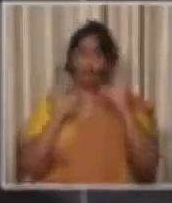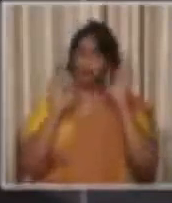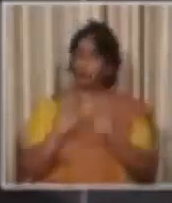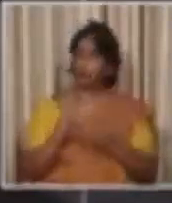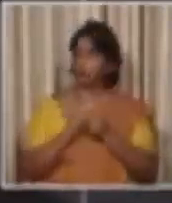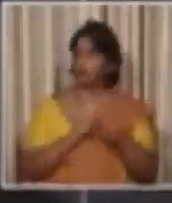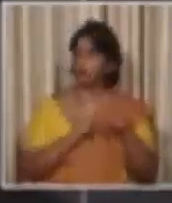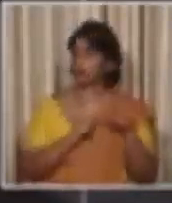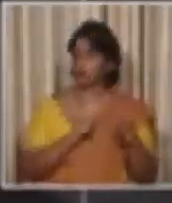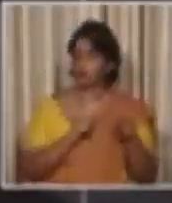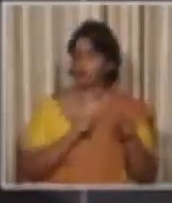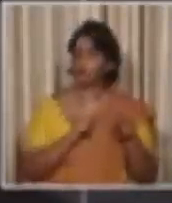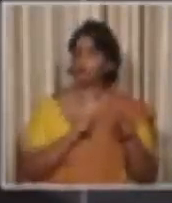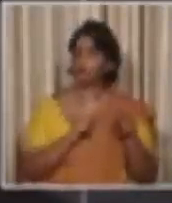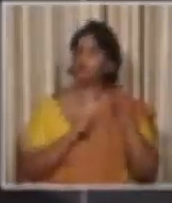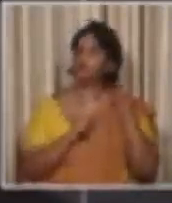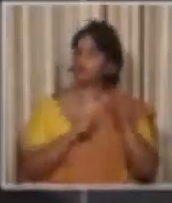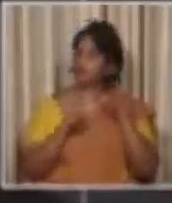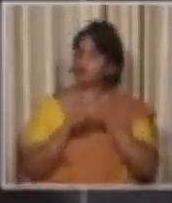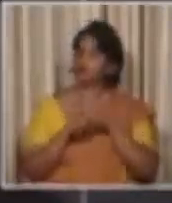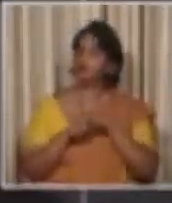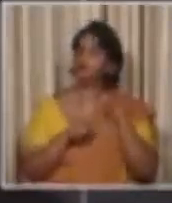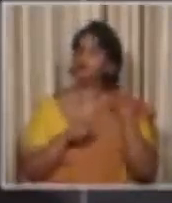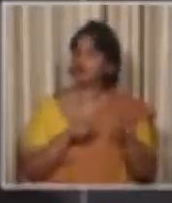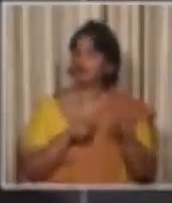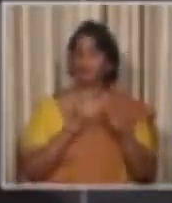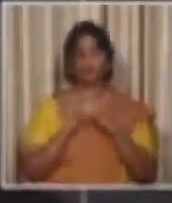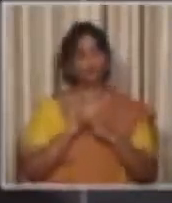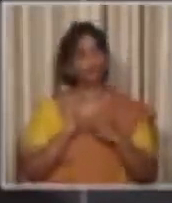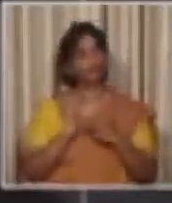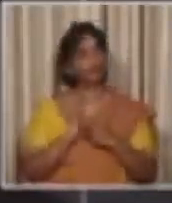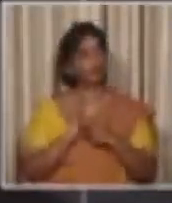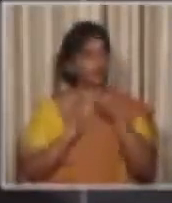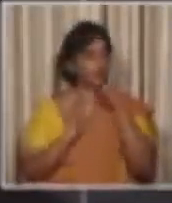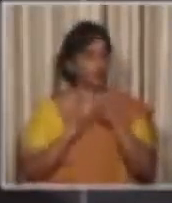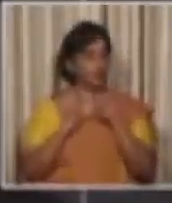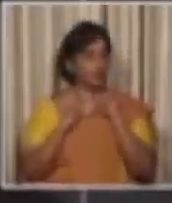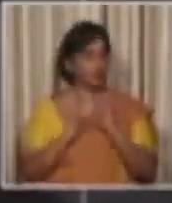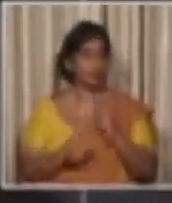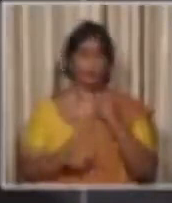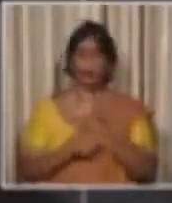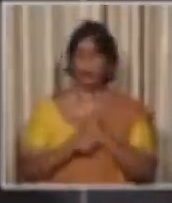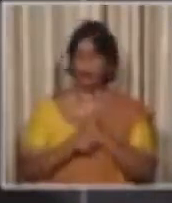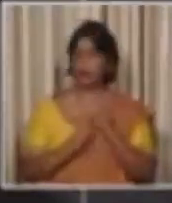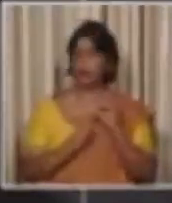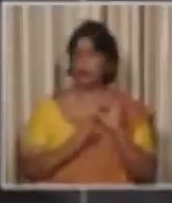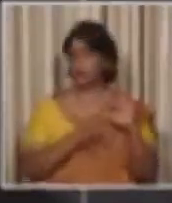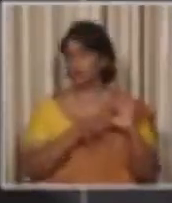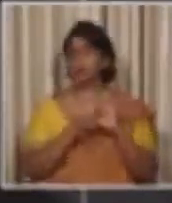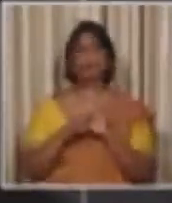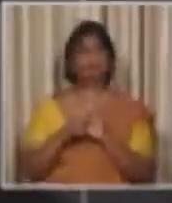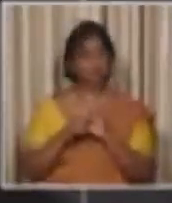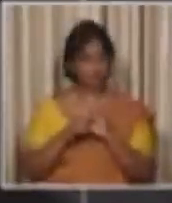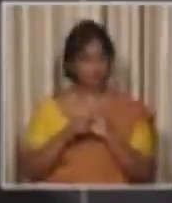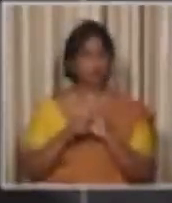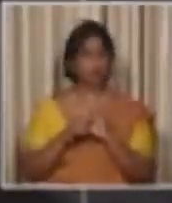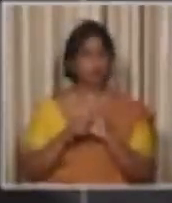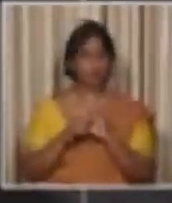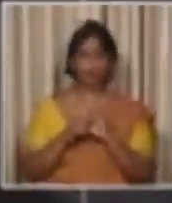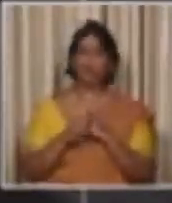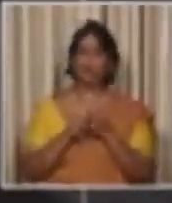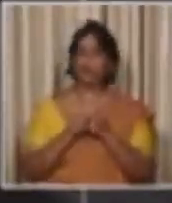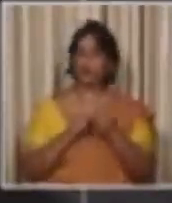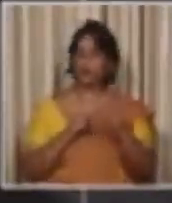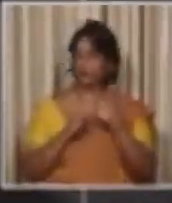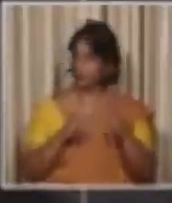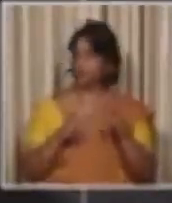one of the worst public-private partnerships that was ever put together. And this independent research shows where the flaws are. So knowing that